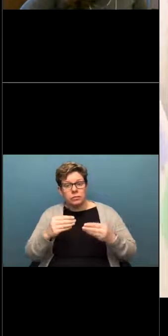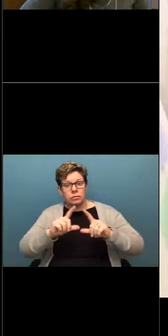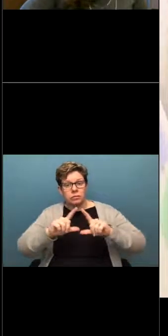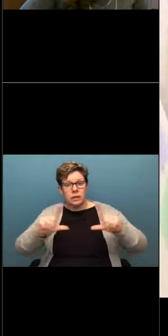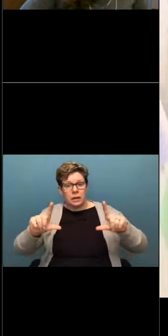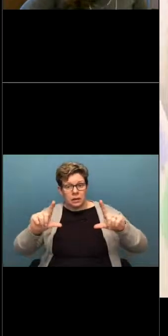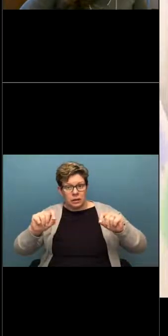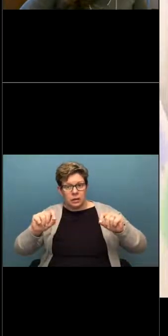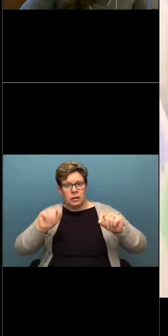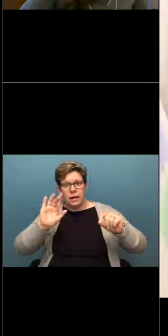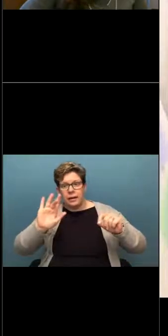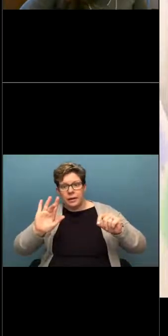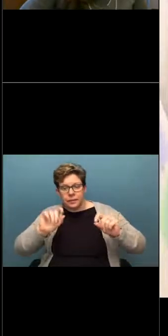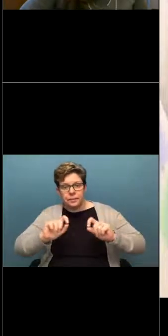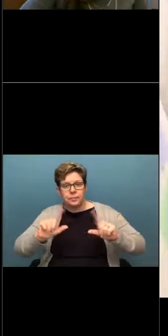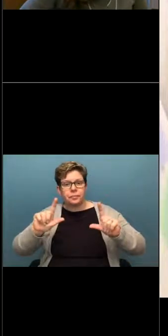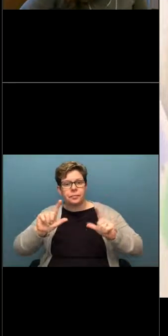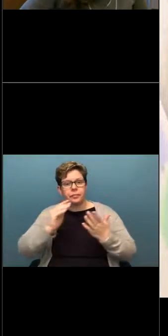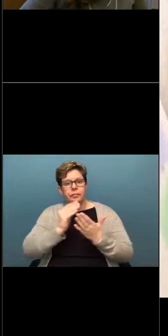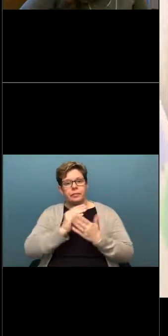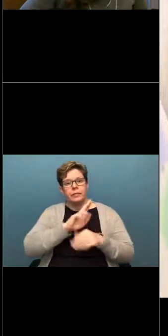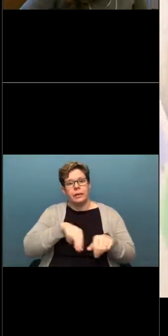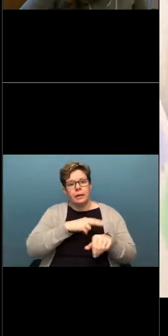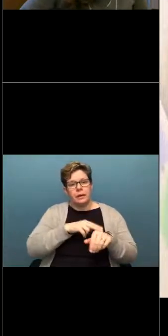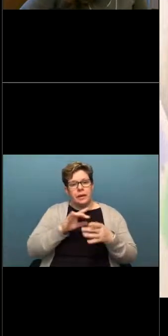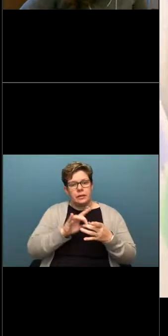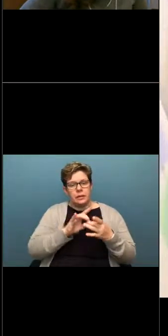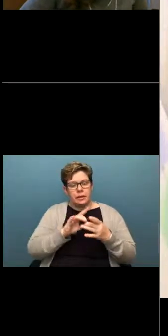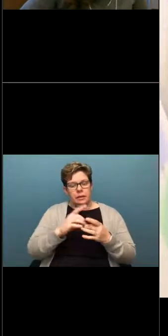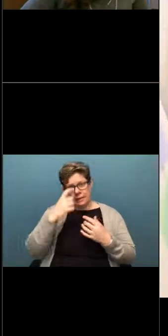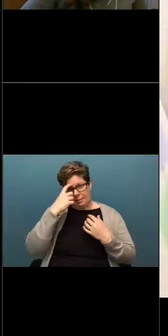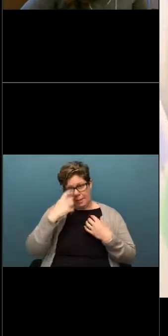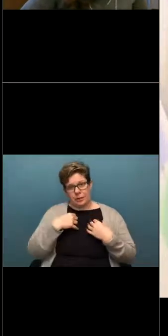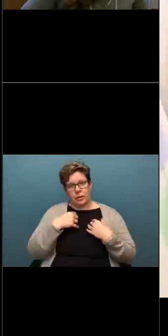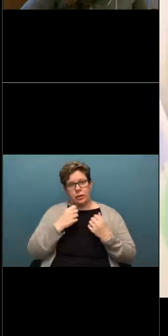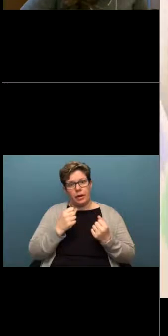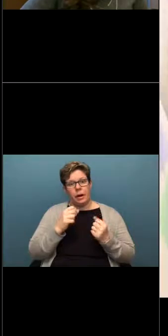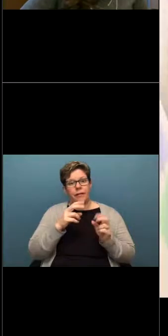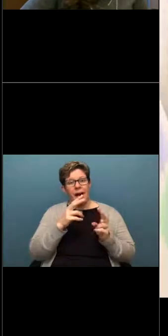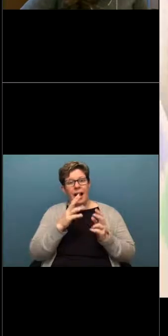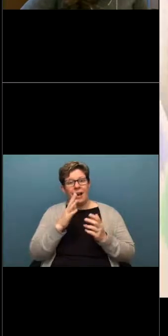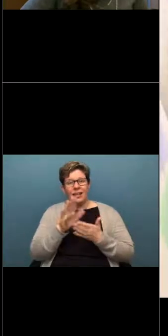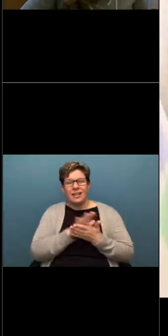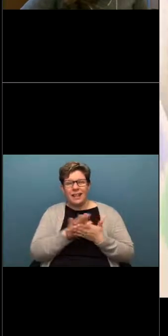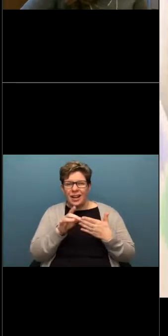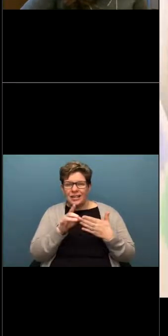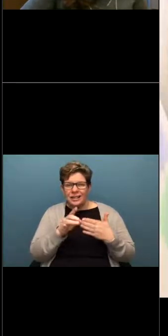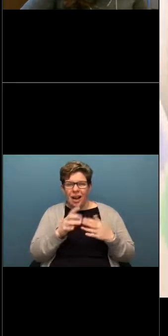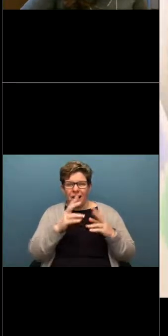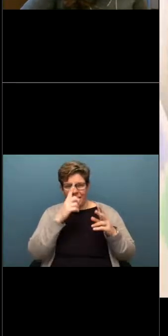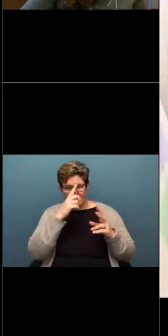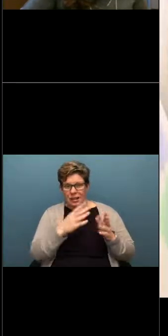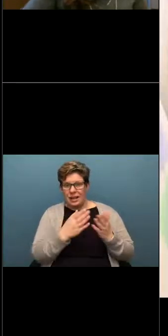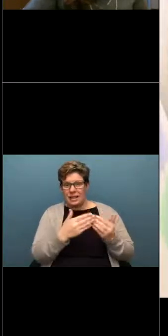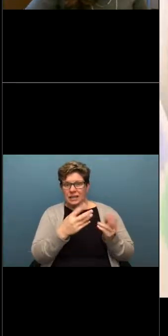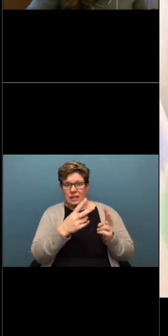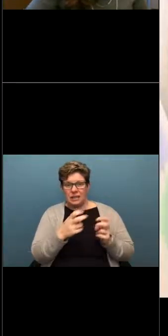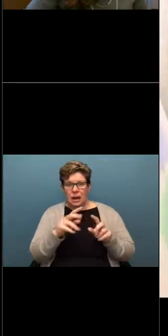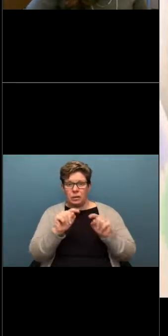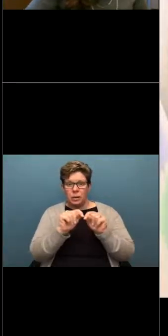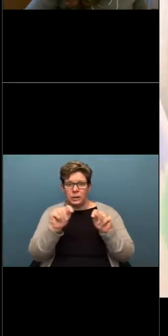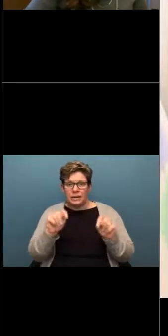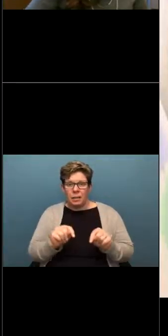you. And that's from the National Alliance on Mental Health. They have a downloadable guide that actually has some great templates